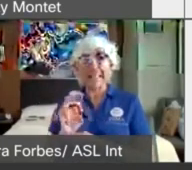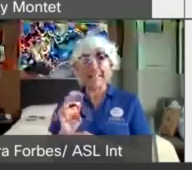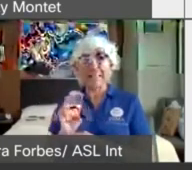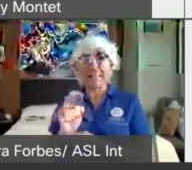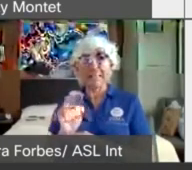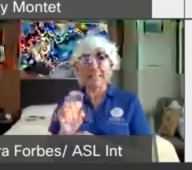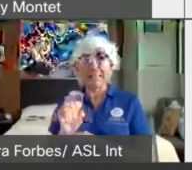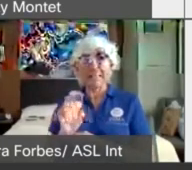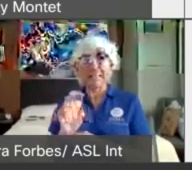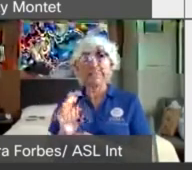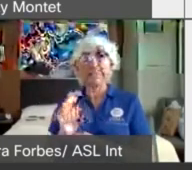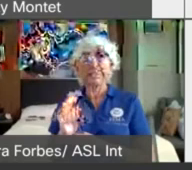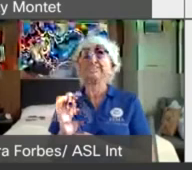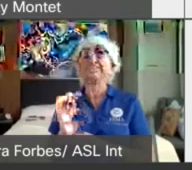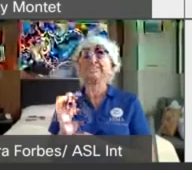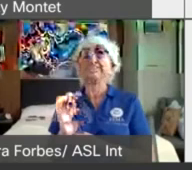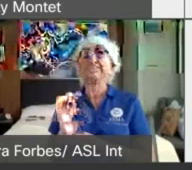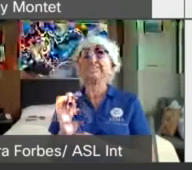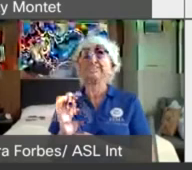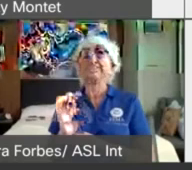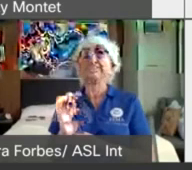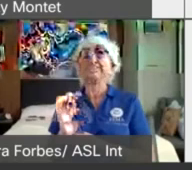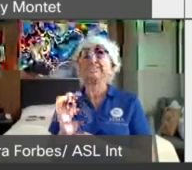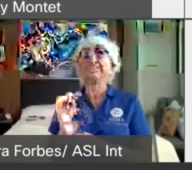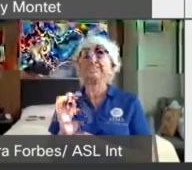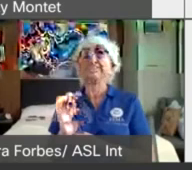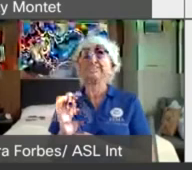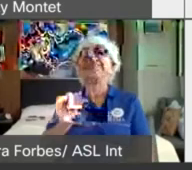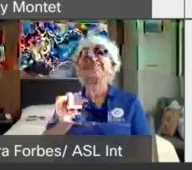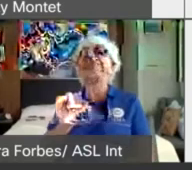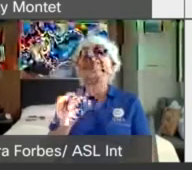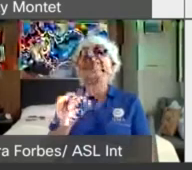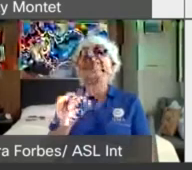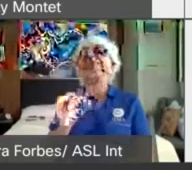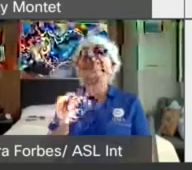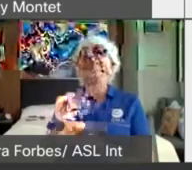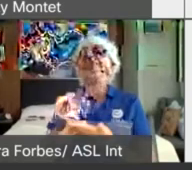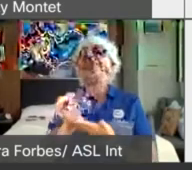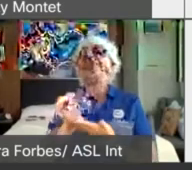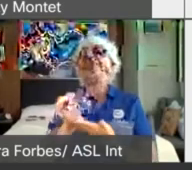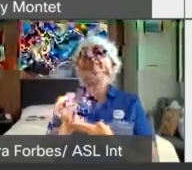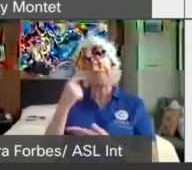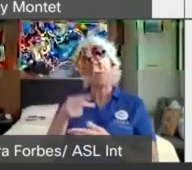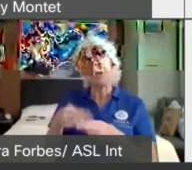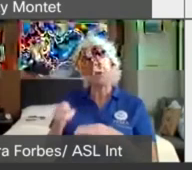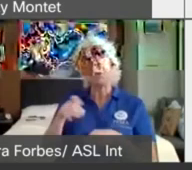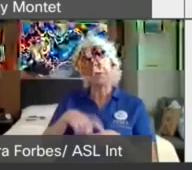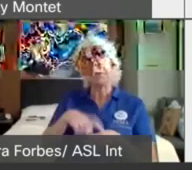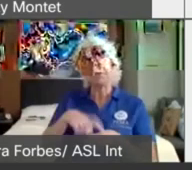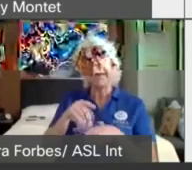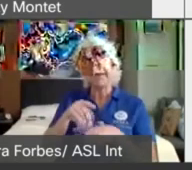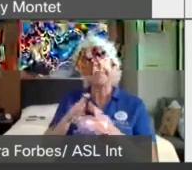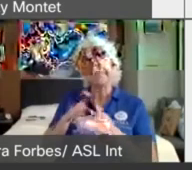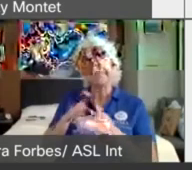That's a yes. My homeowner's insurance is paying for temporary housing due to extensive damage in